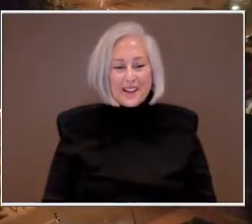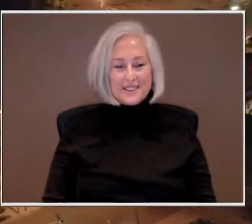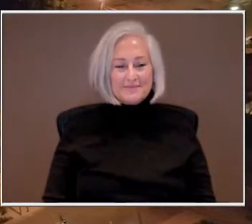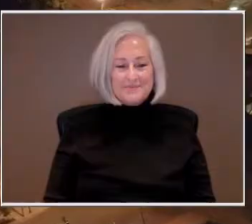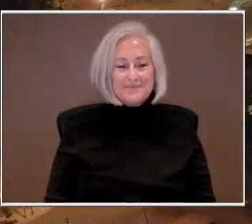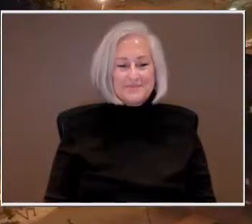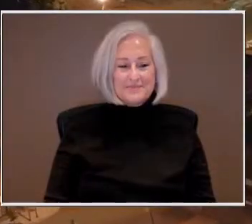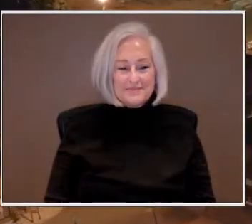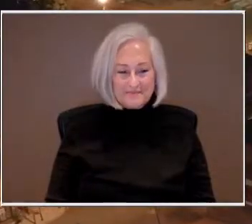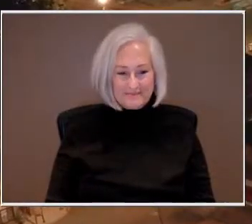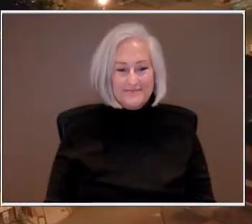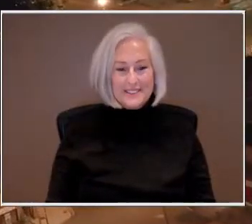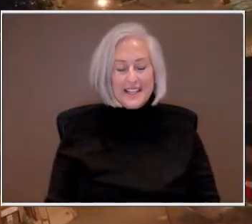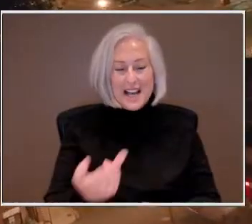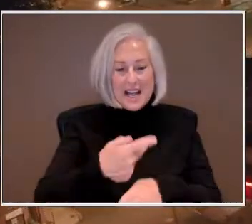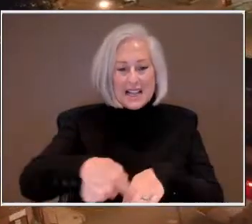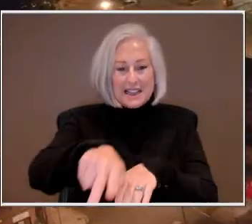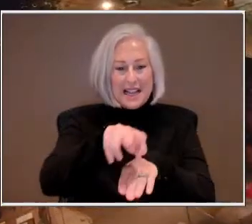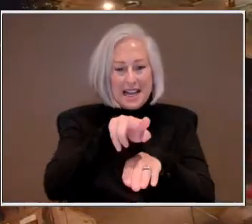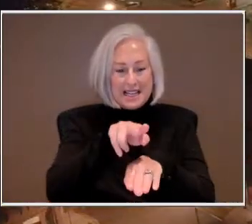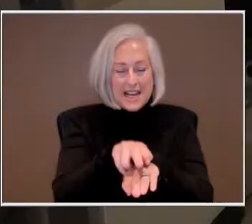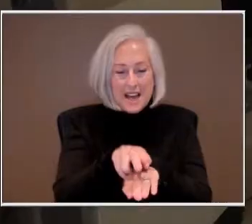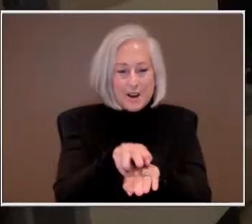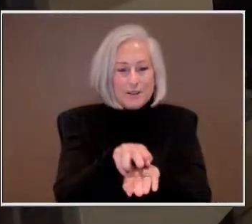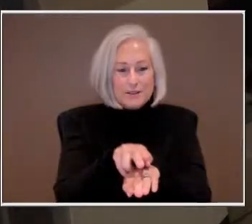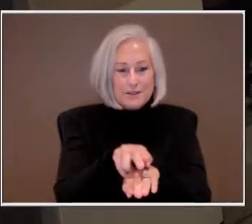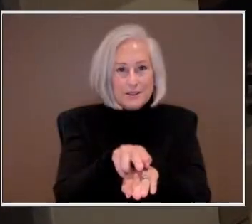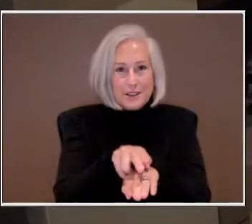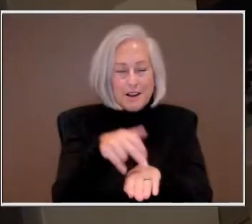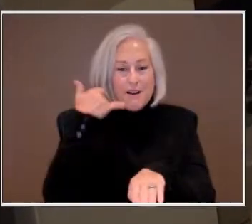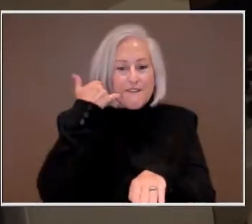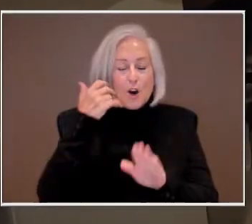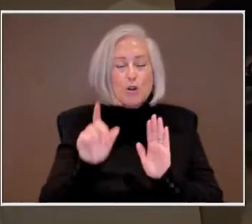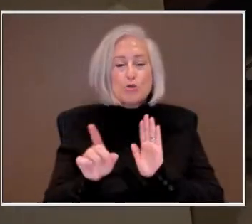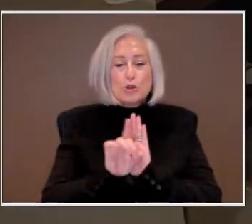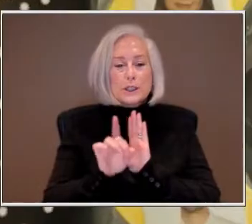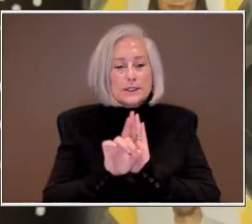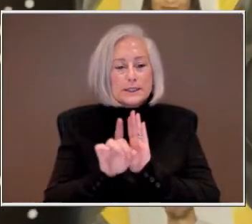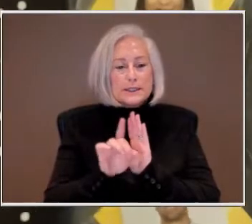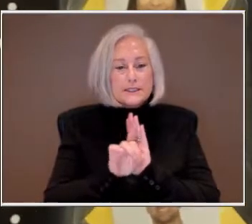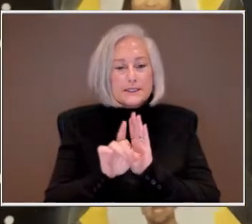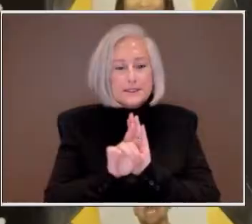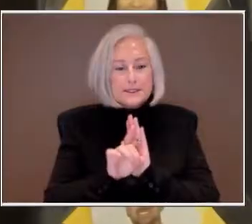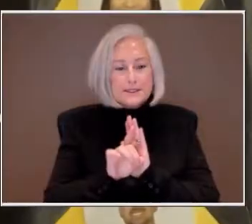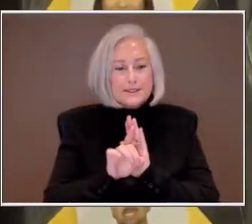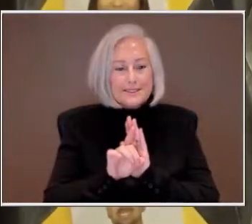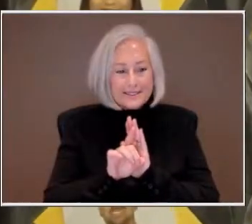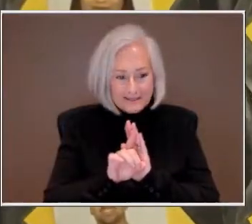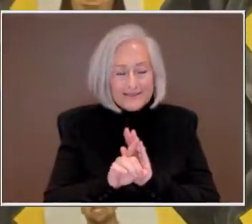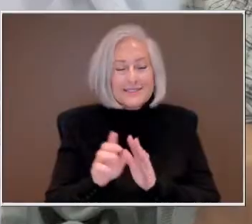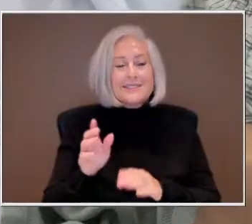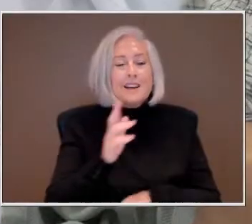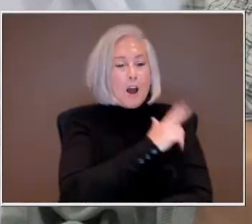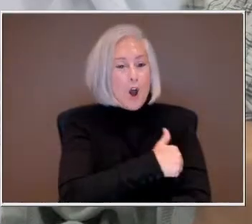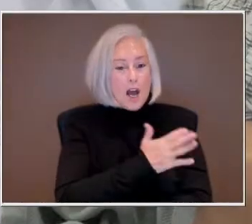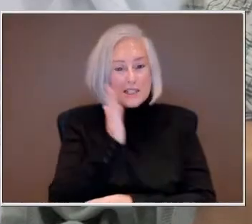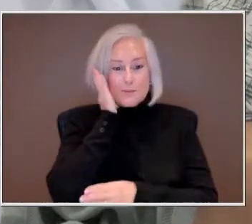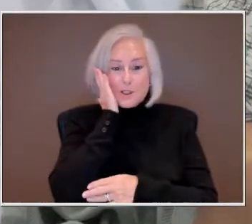Lay down in bed, and then all of a sudden, the phone rings. From his hospital bed at the University of Kansas Health System, I'm